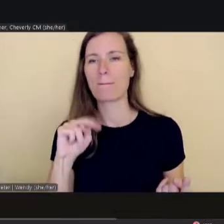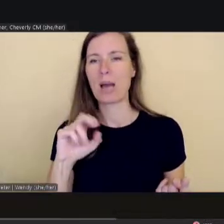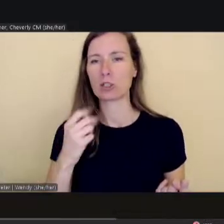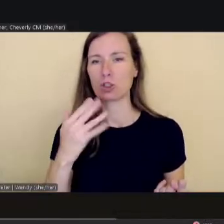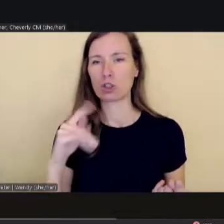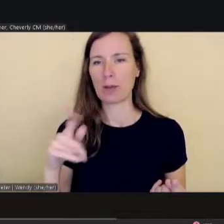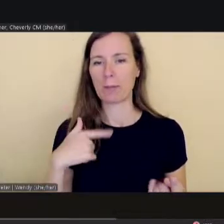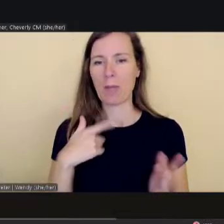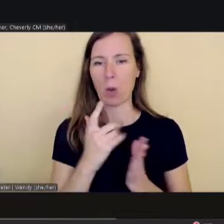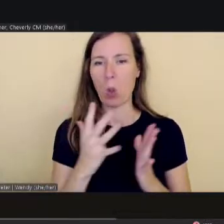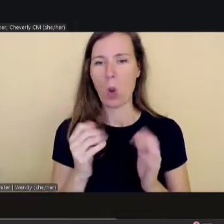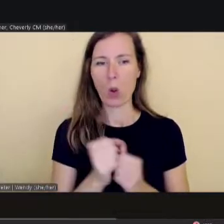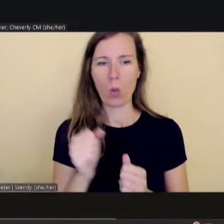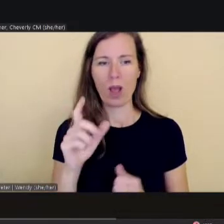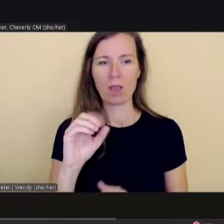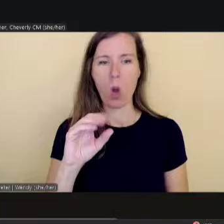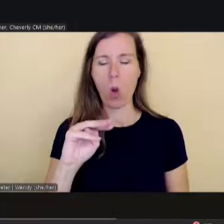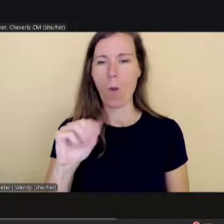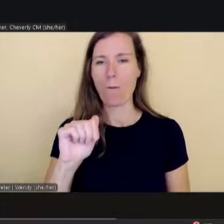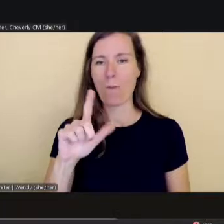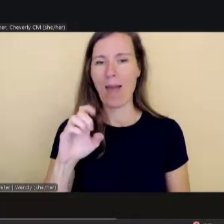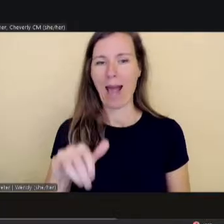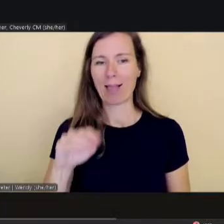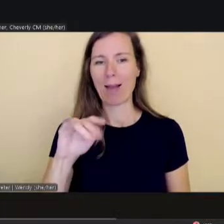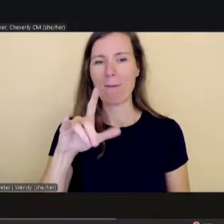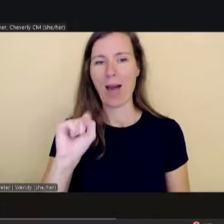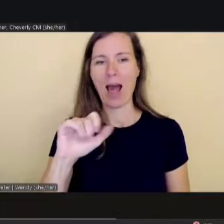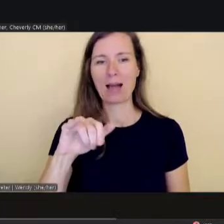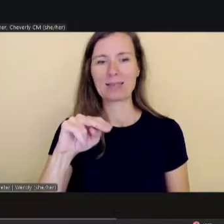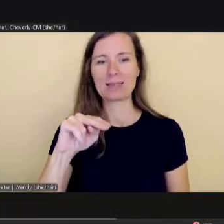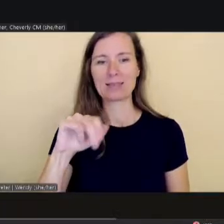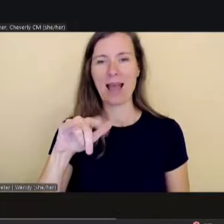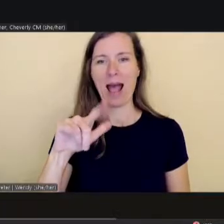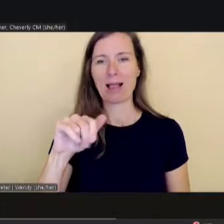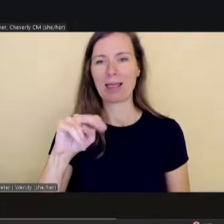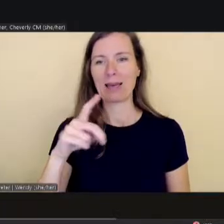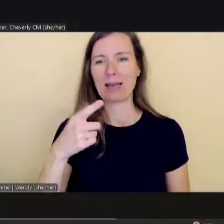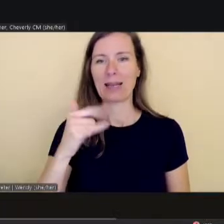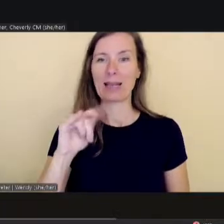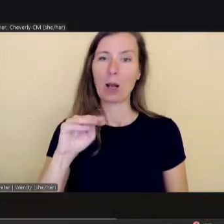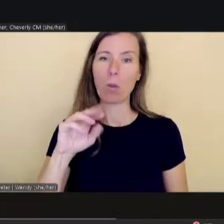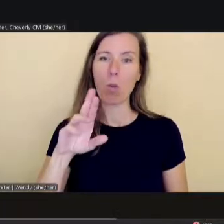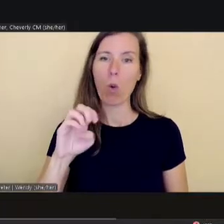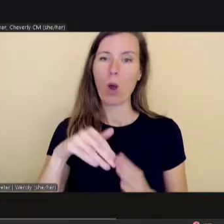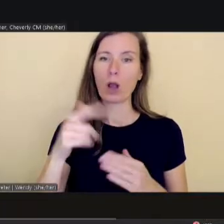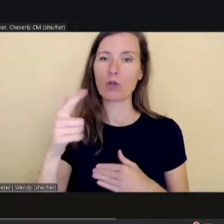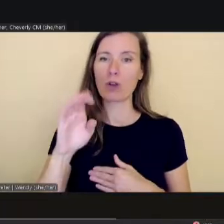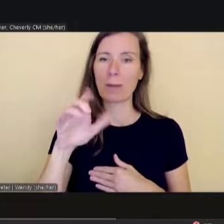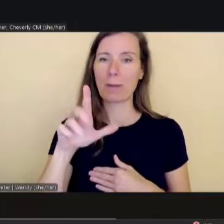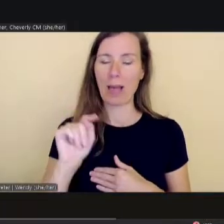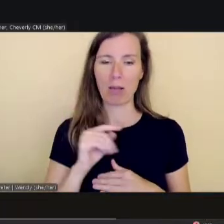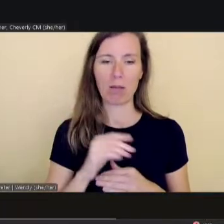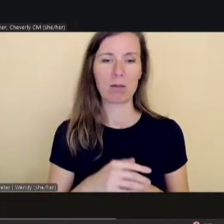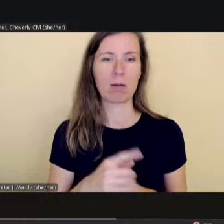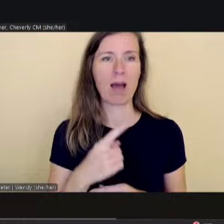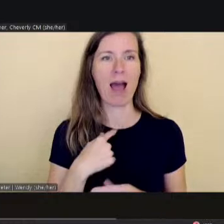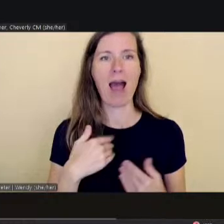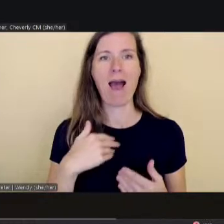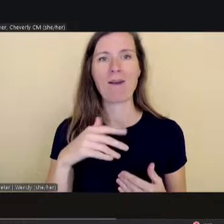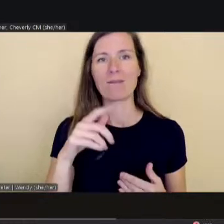Miles, Nyland, and Gilmore with offices in Greenbelt. Here behind me, I have members of the Home Team 5